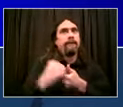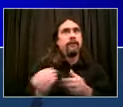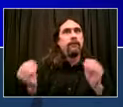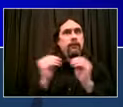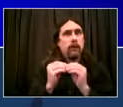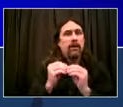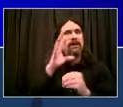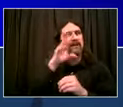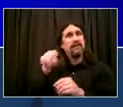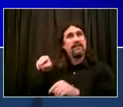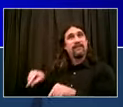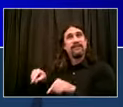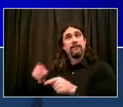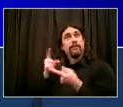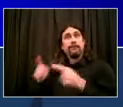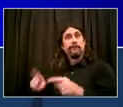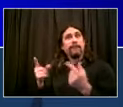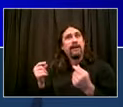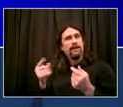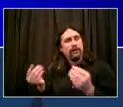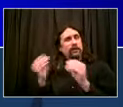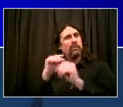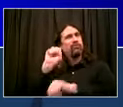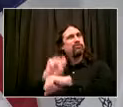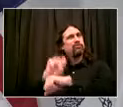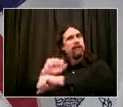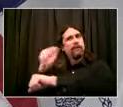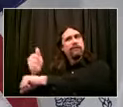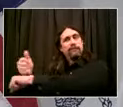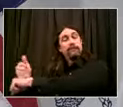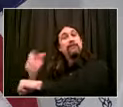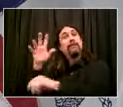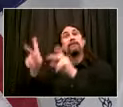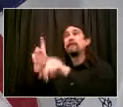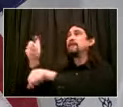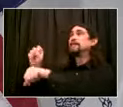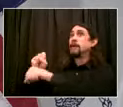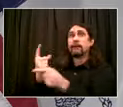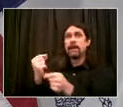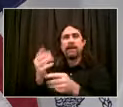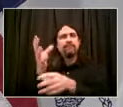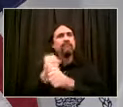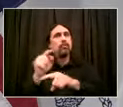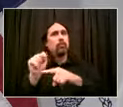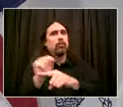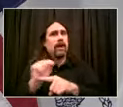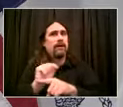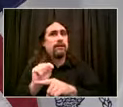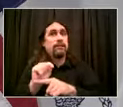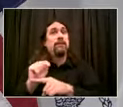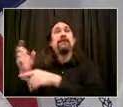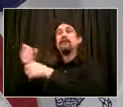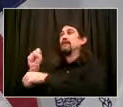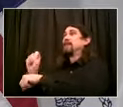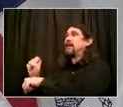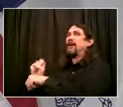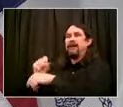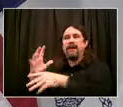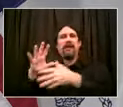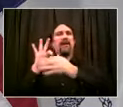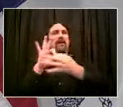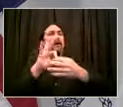economic opportunity. I want you to hear from two leaders who were absolutely focused and intense in